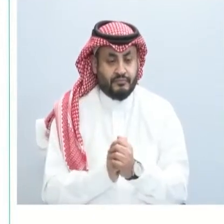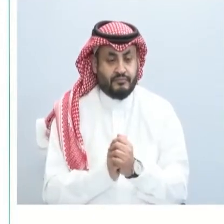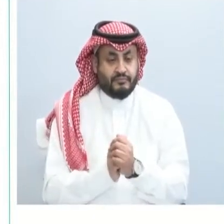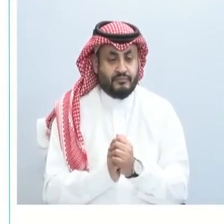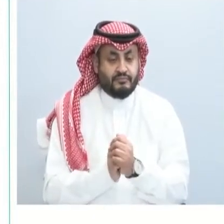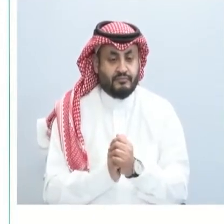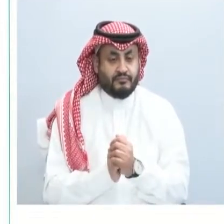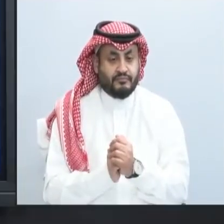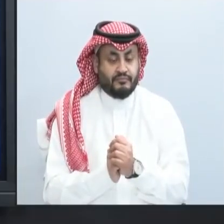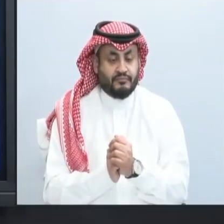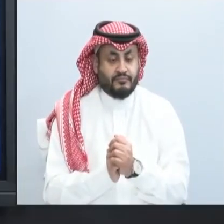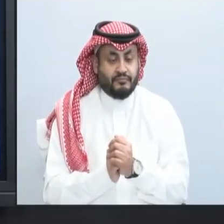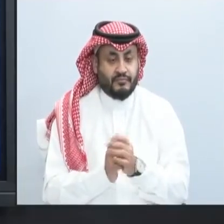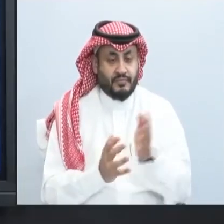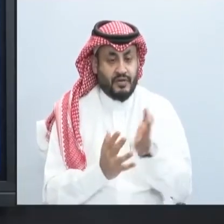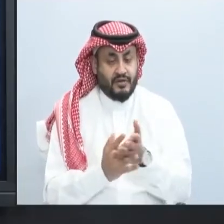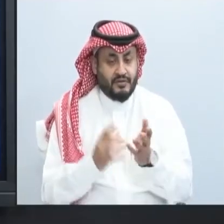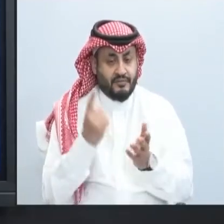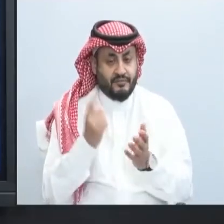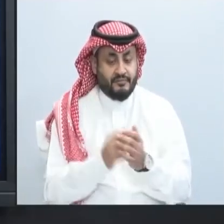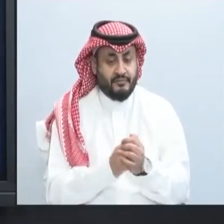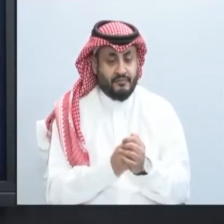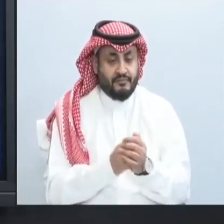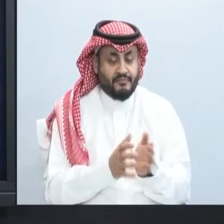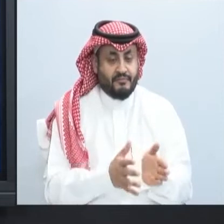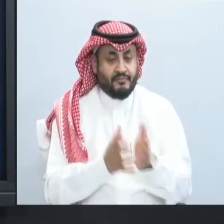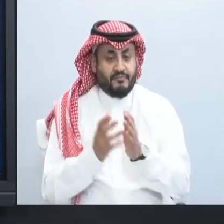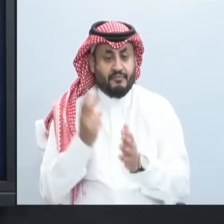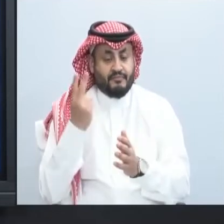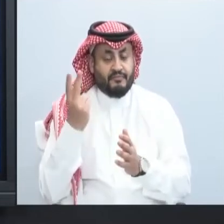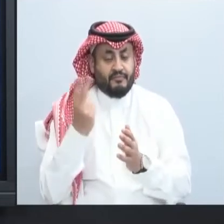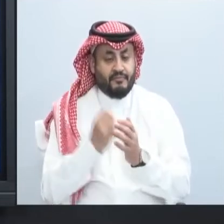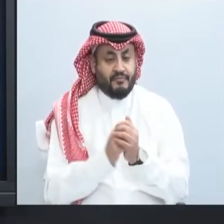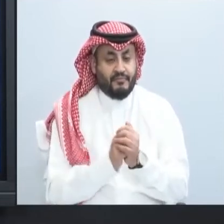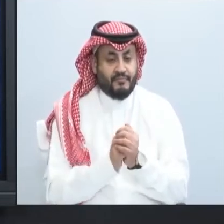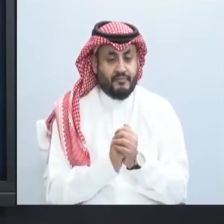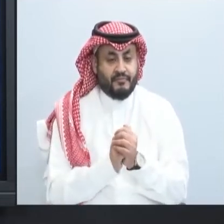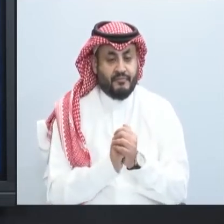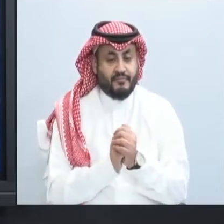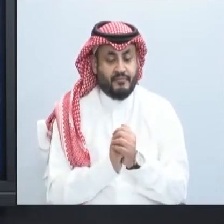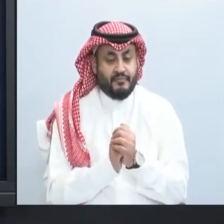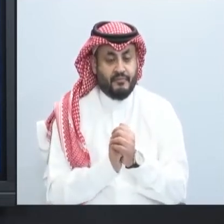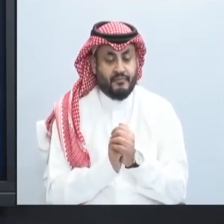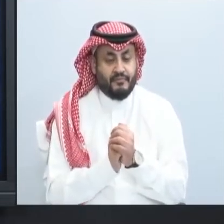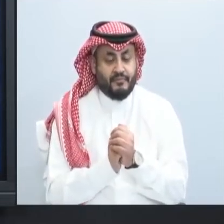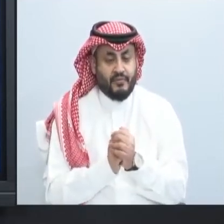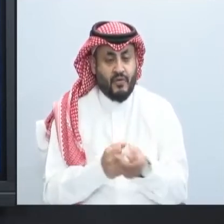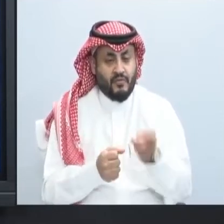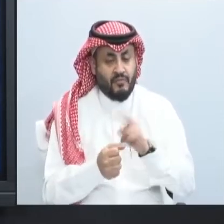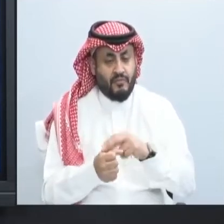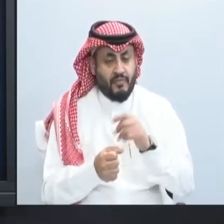is regarding the first part. Now let's listen to the second part and try to find more irregular